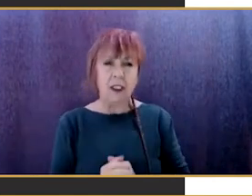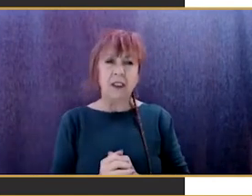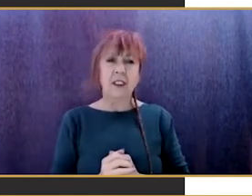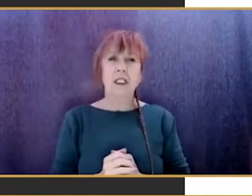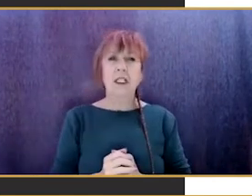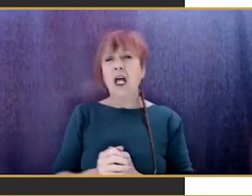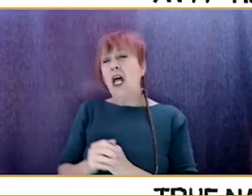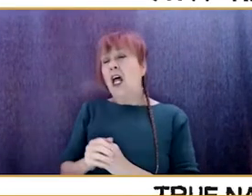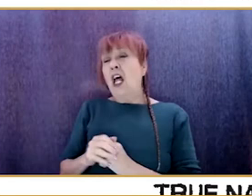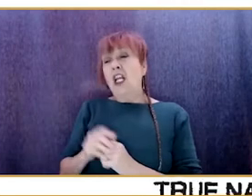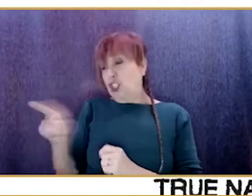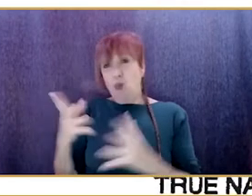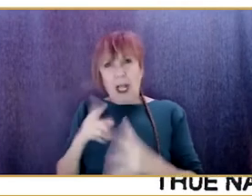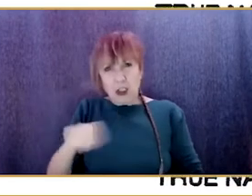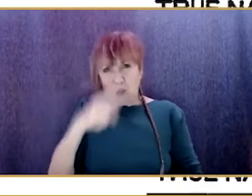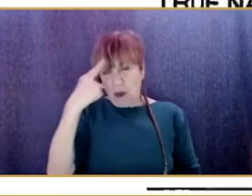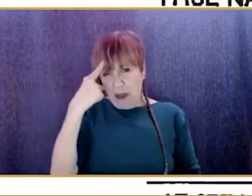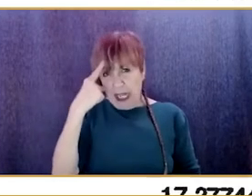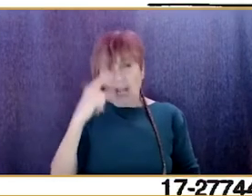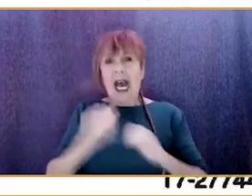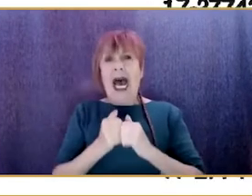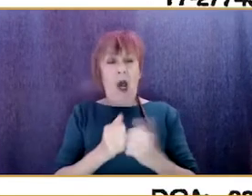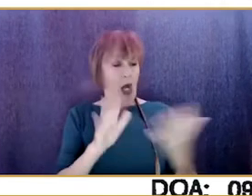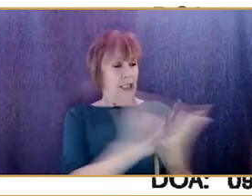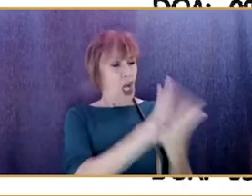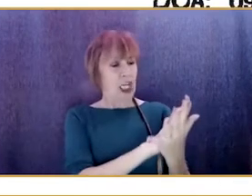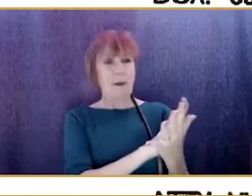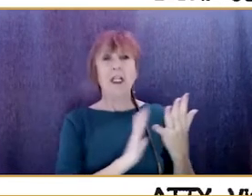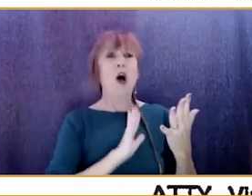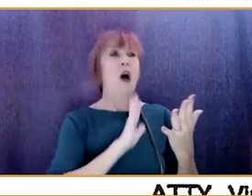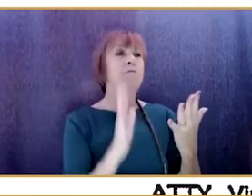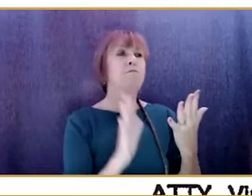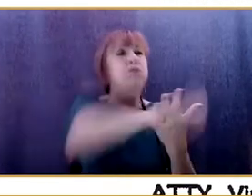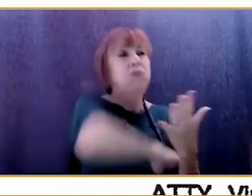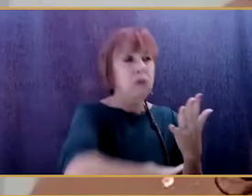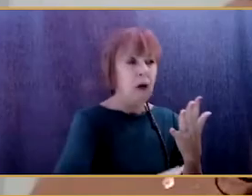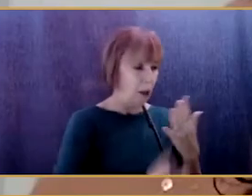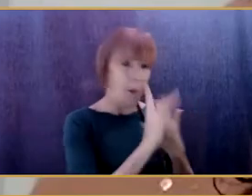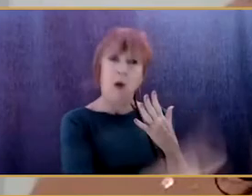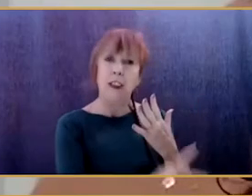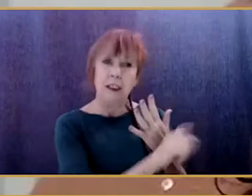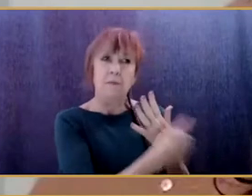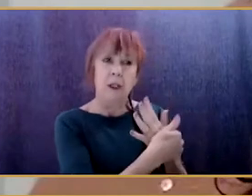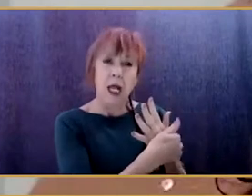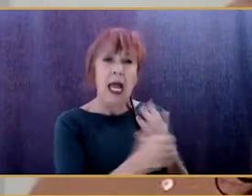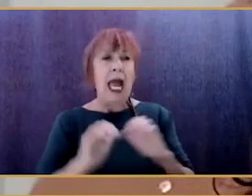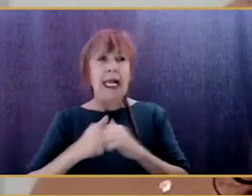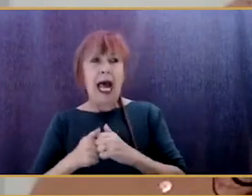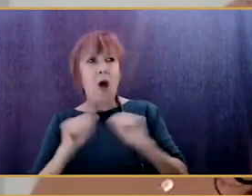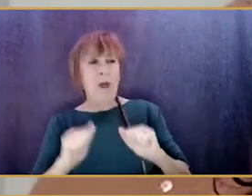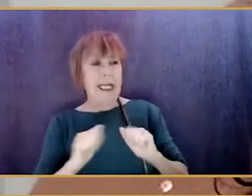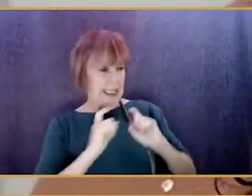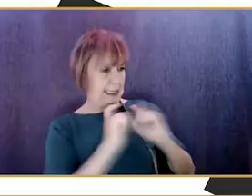think about how documents erase personhood and how we can give personhood back